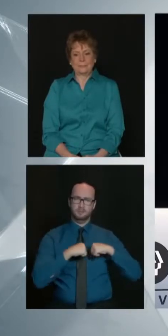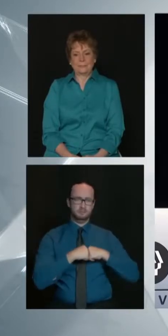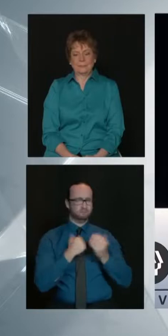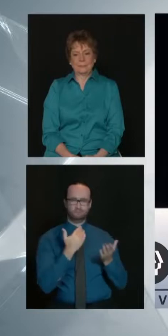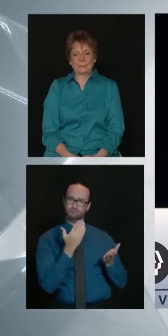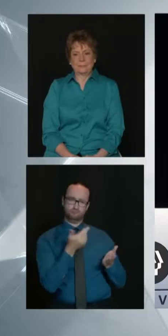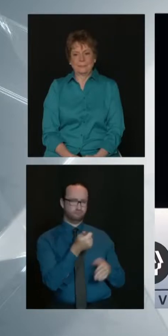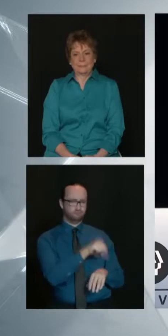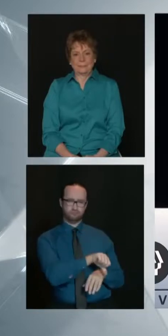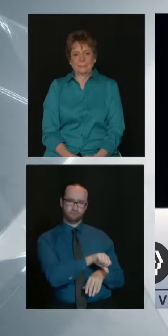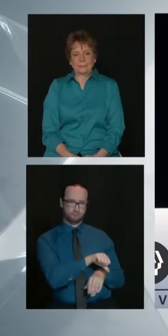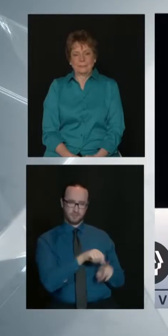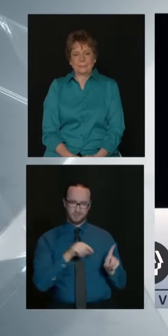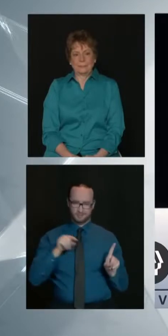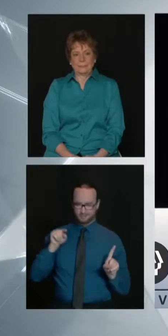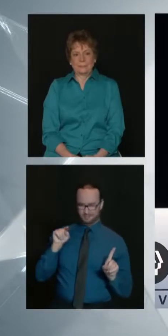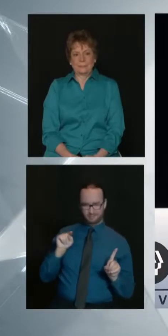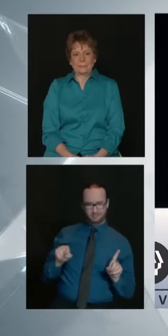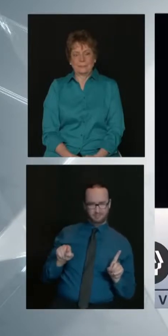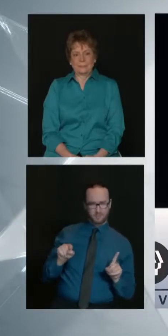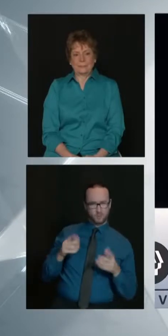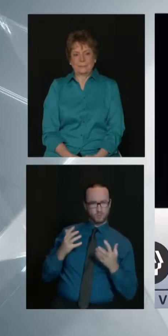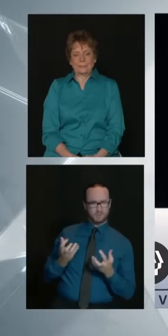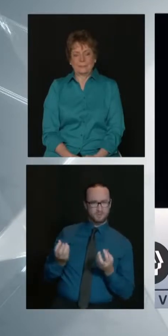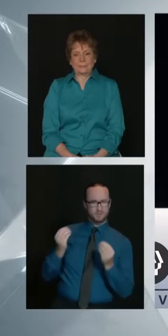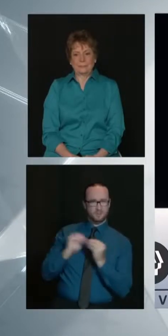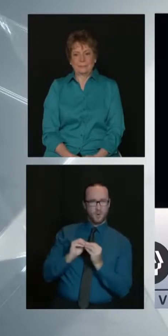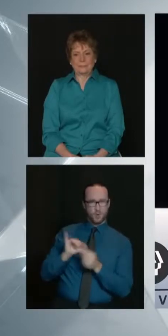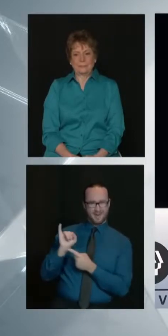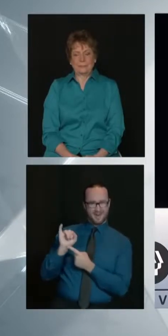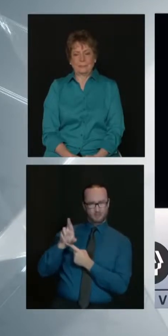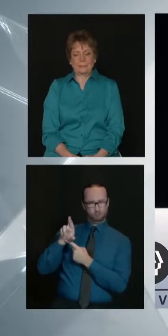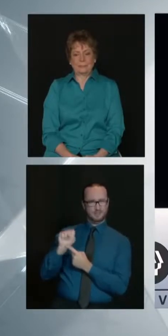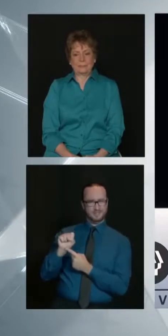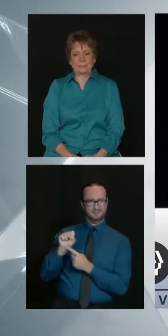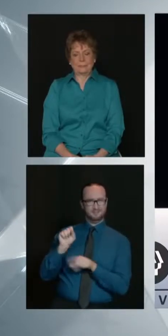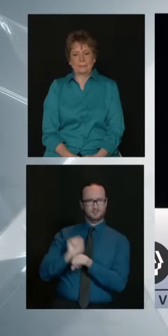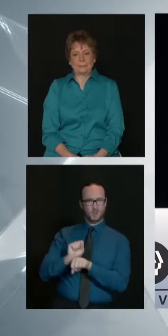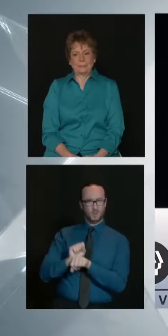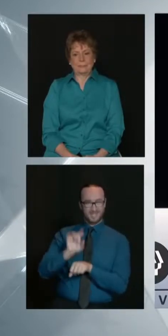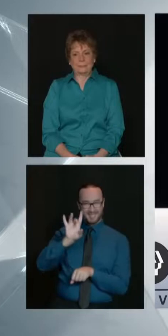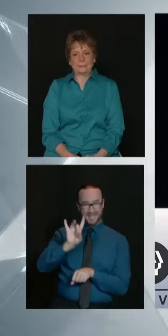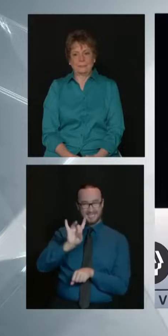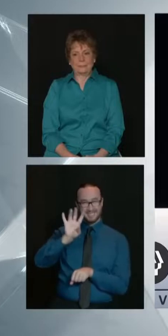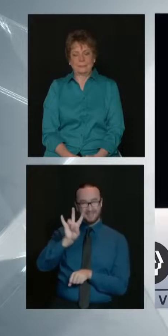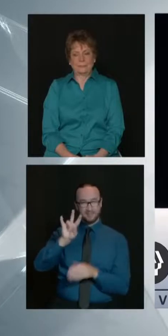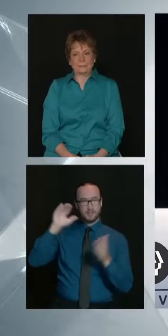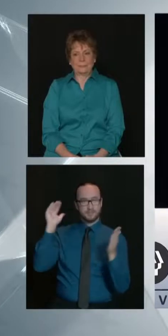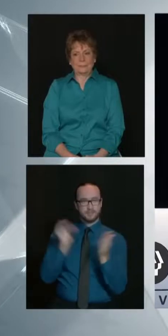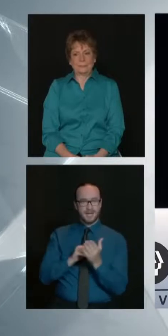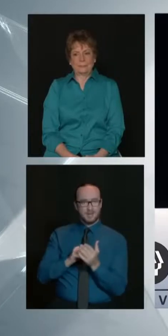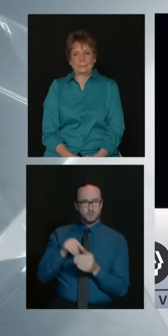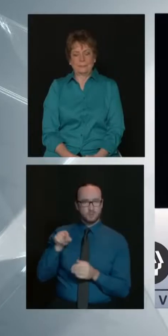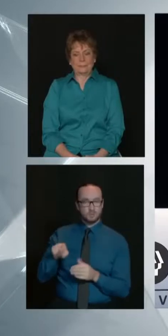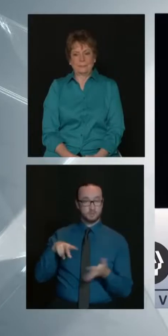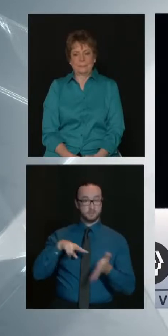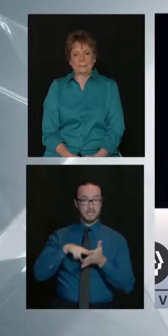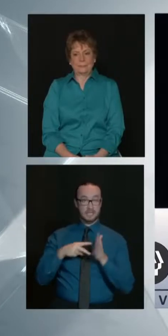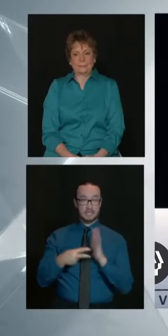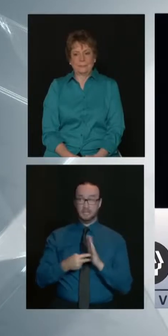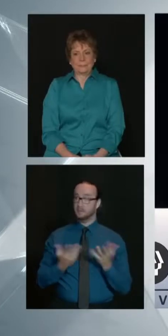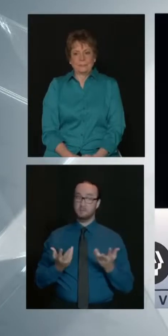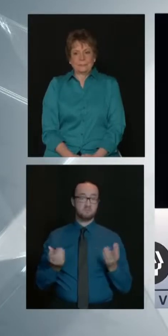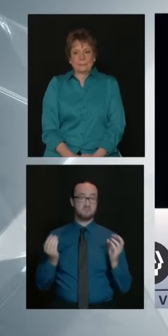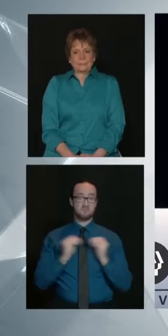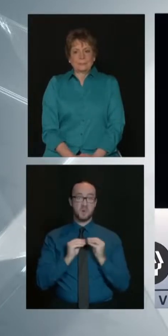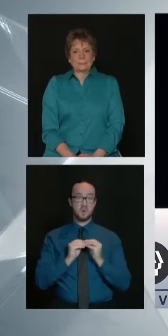Patrol agents, but yes to 87,000 new IRS agents. That shows you what his priorities are. Marc Kelly left our southern border wide